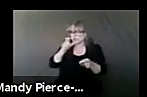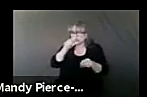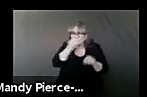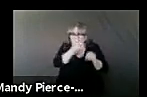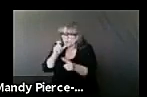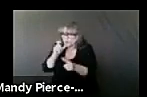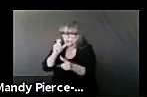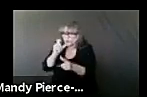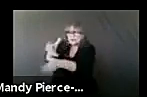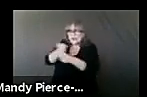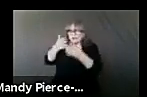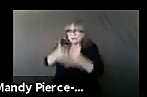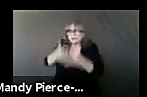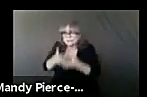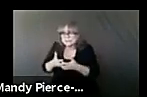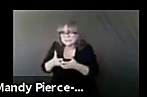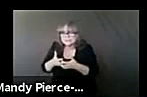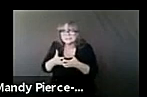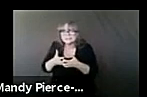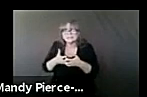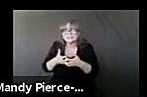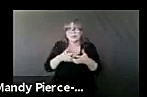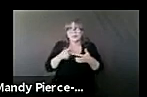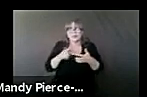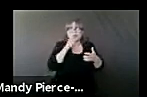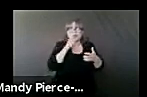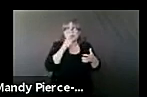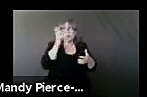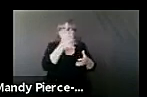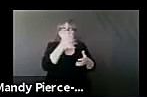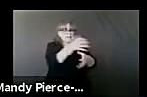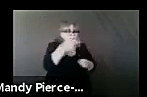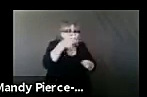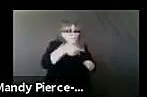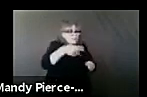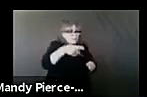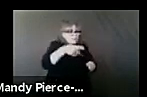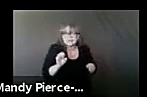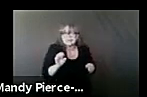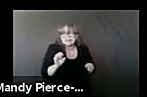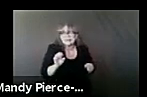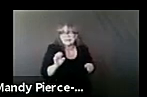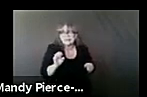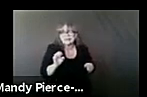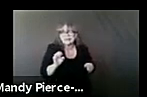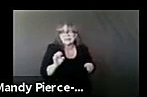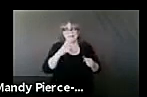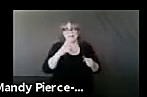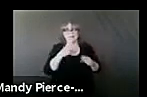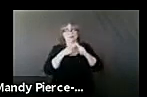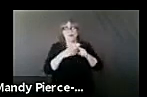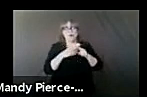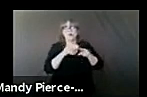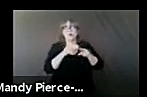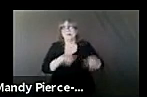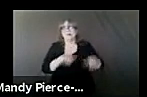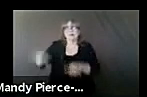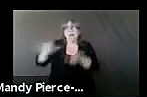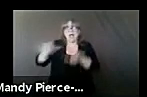like ambulance trips, and we call on crisis standards of care during times of emergency, such as we have now with